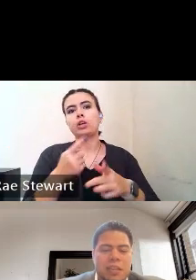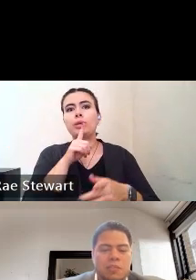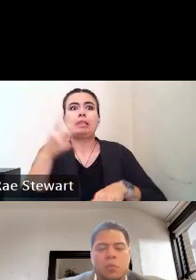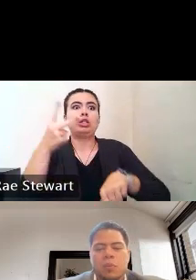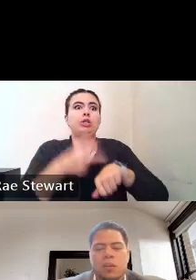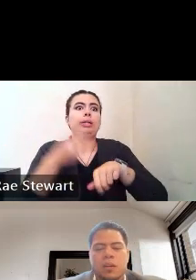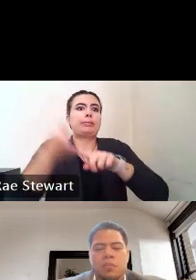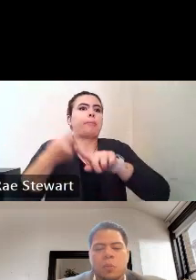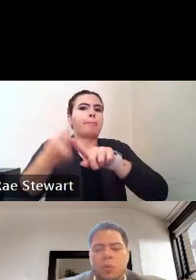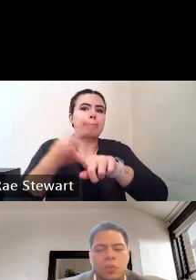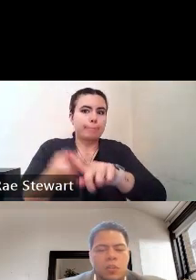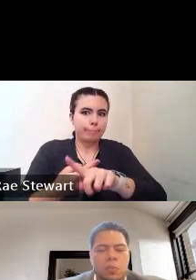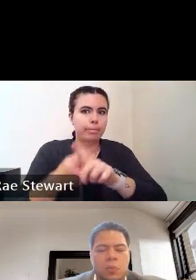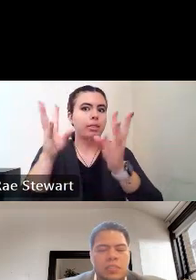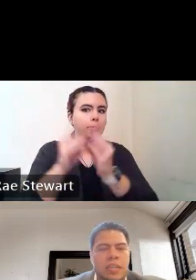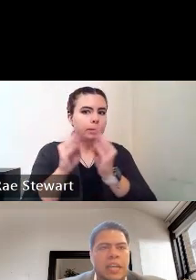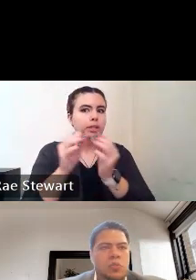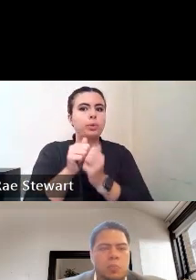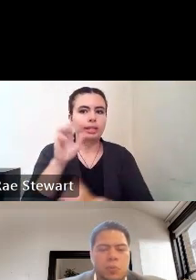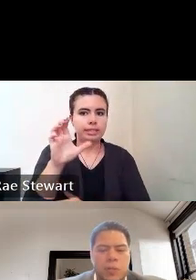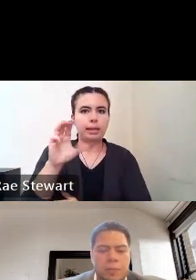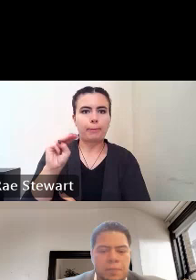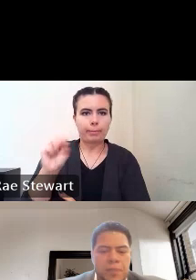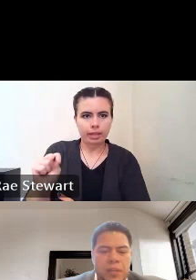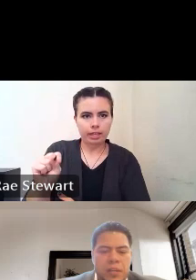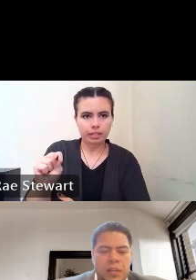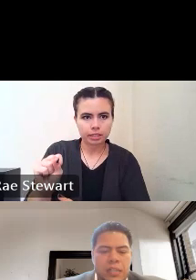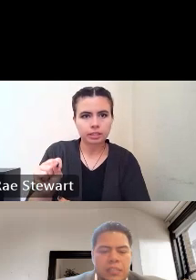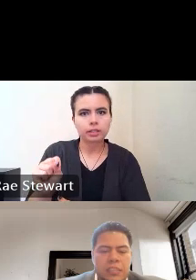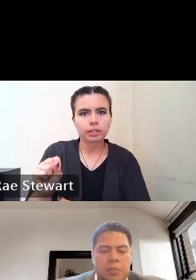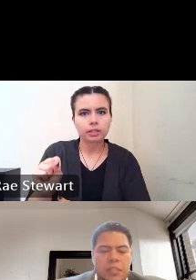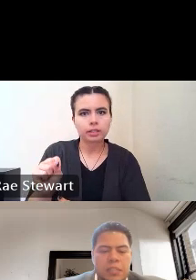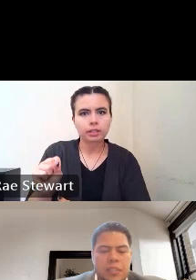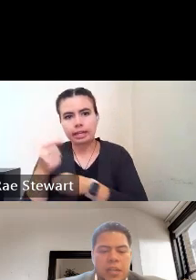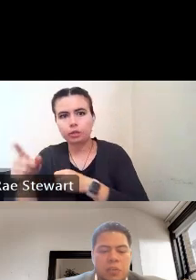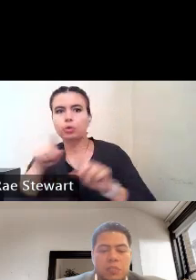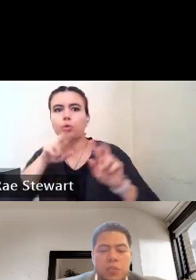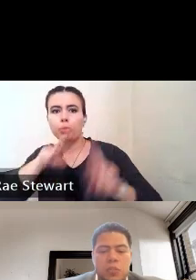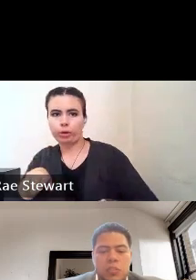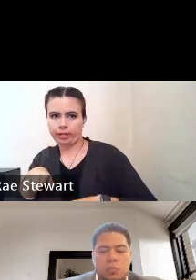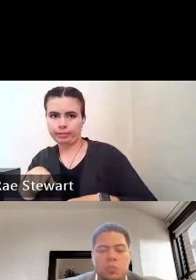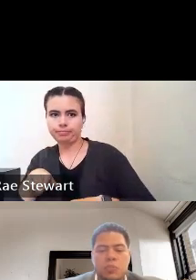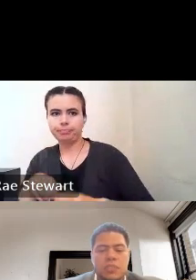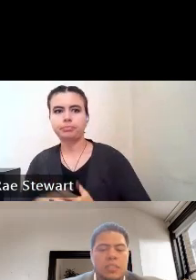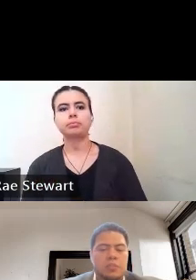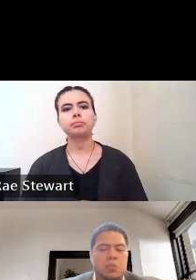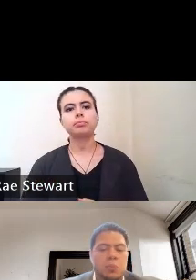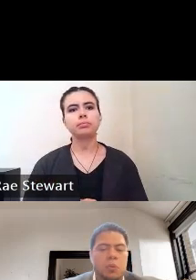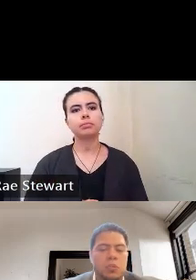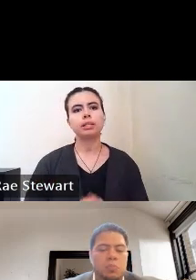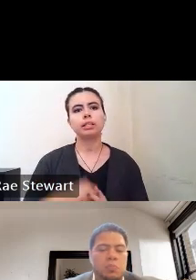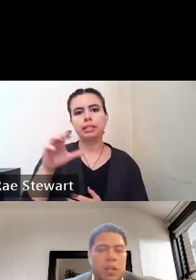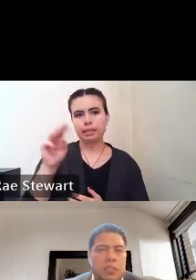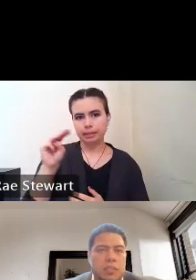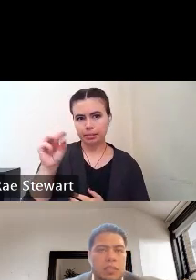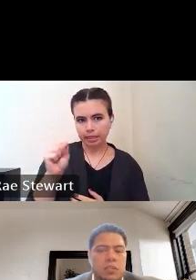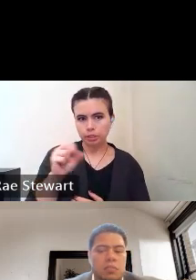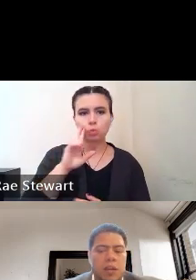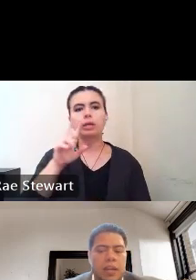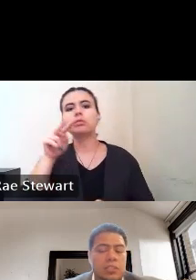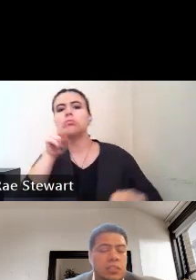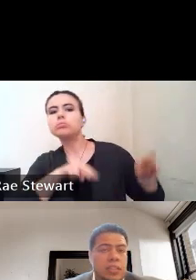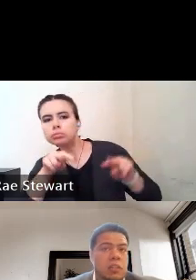CMS, formal quarterly reports, and annual reporting. CMS reviews and approves the state's proposed